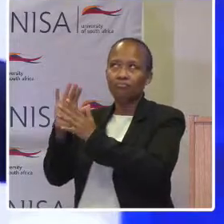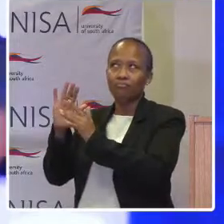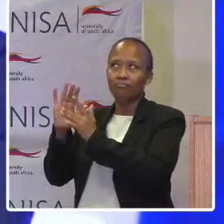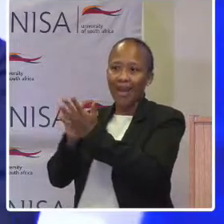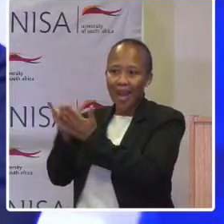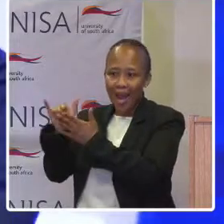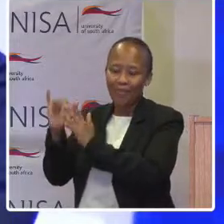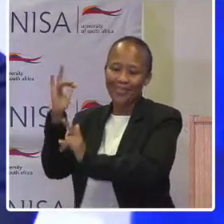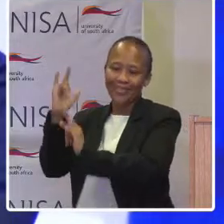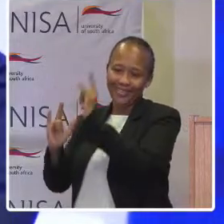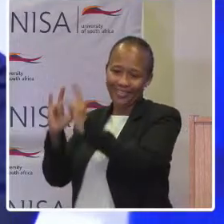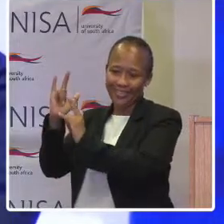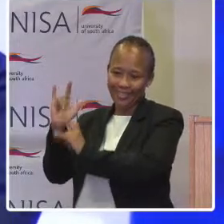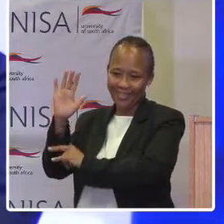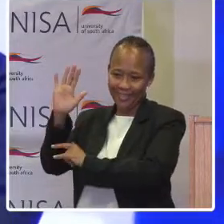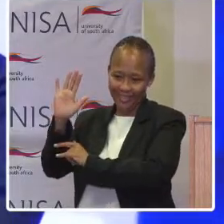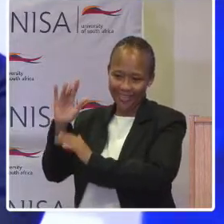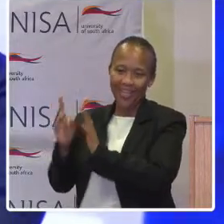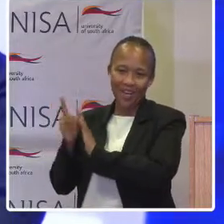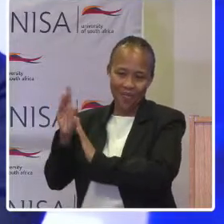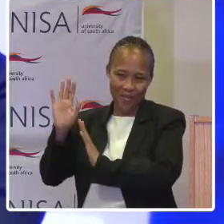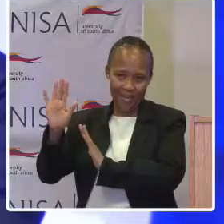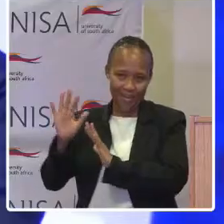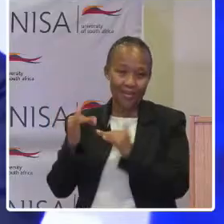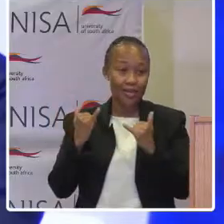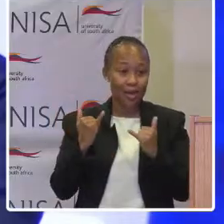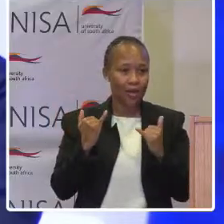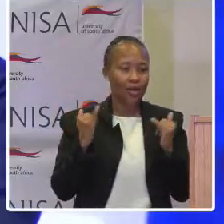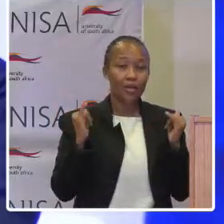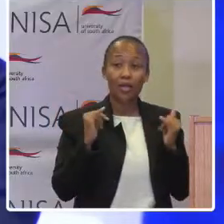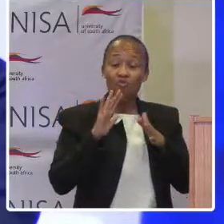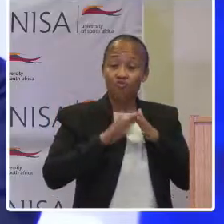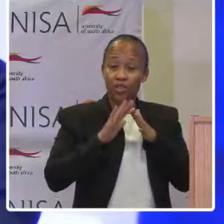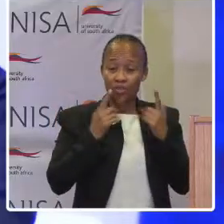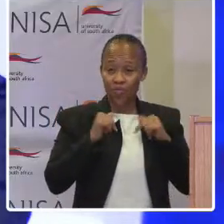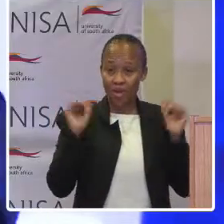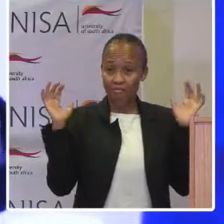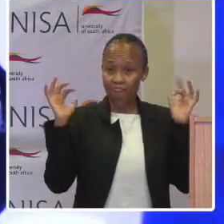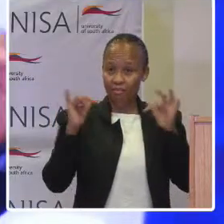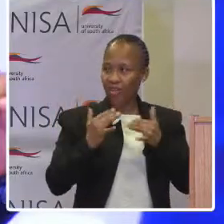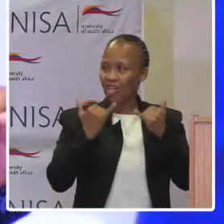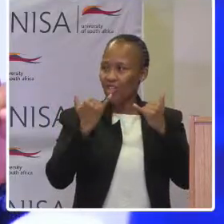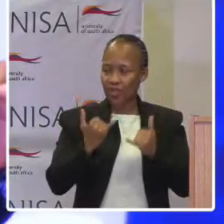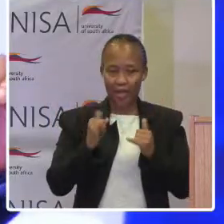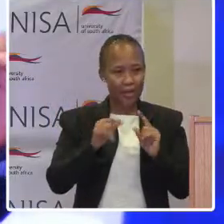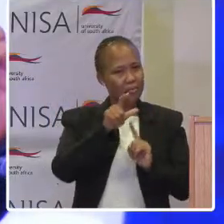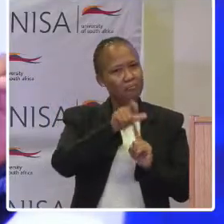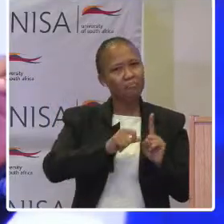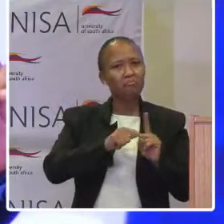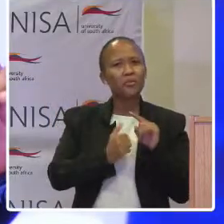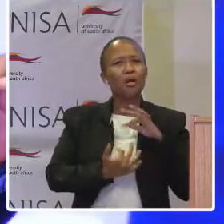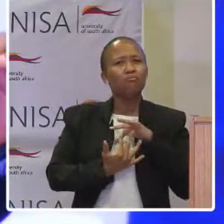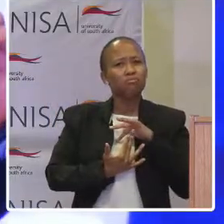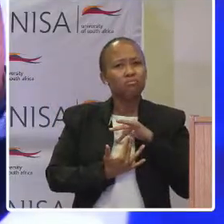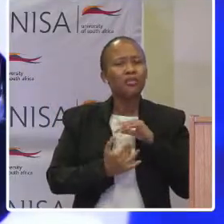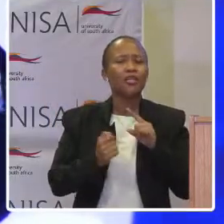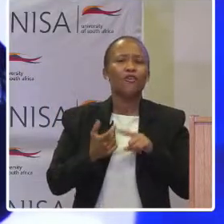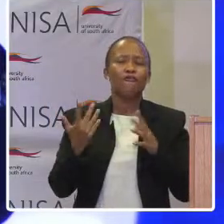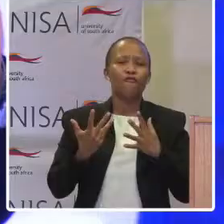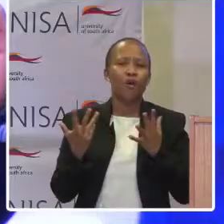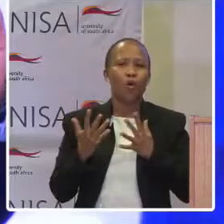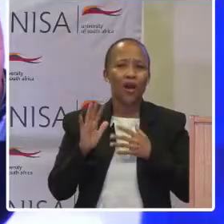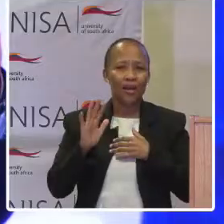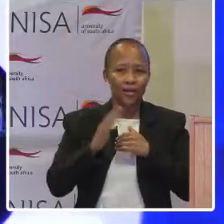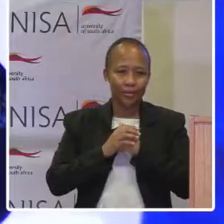fantastic gathering today. And her passion comes from the fact that she is